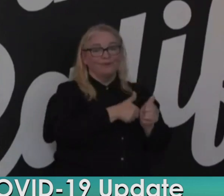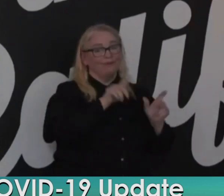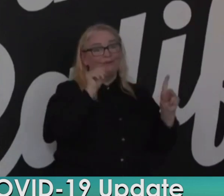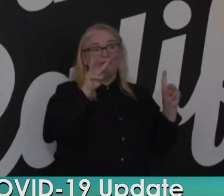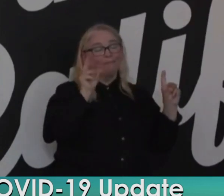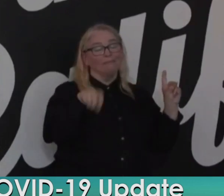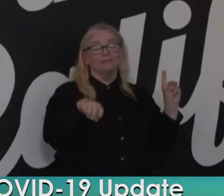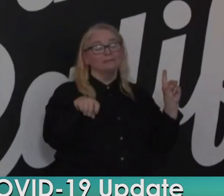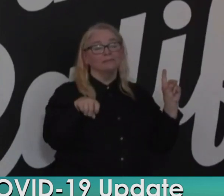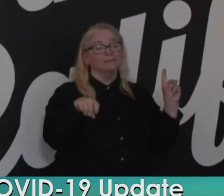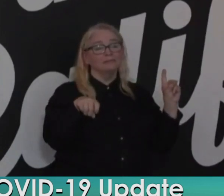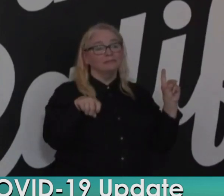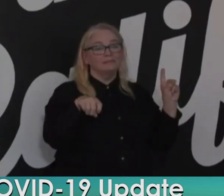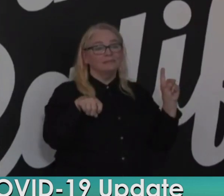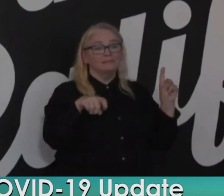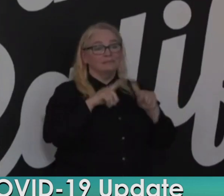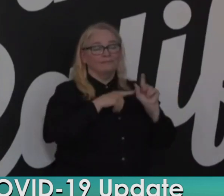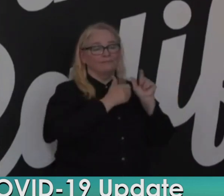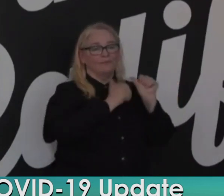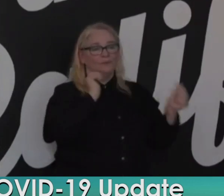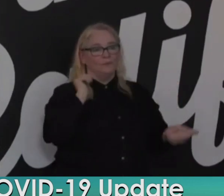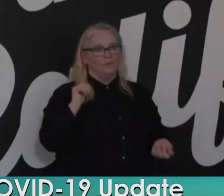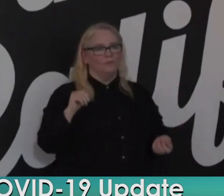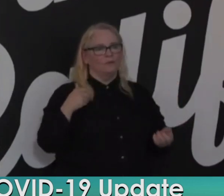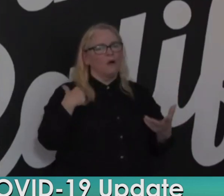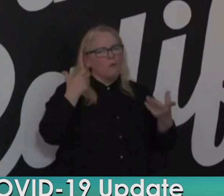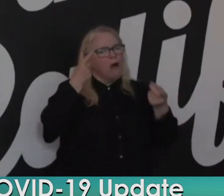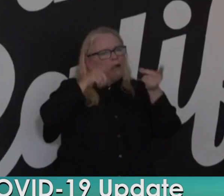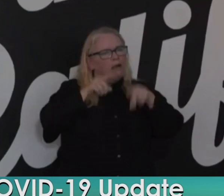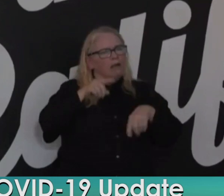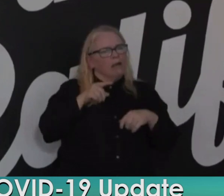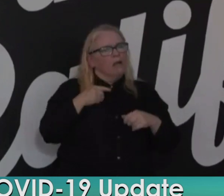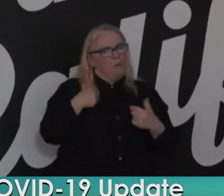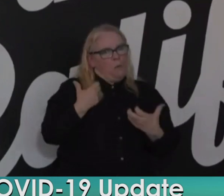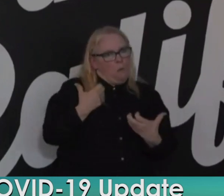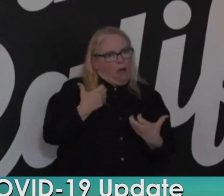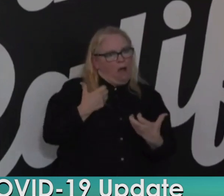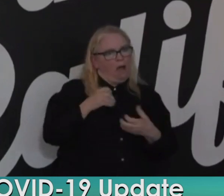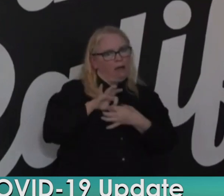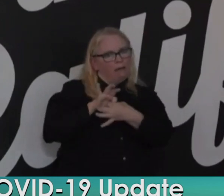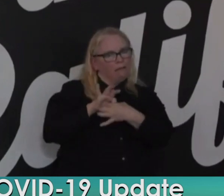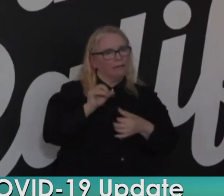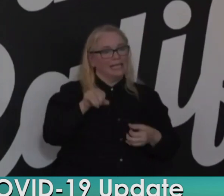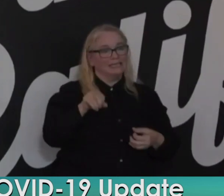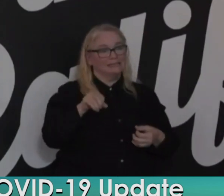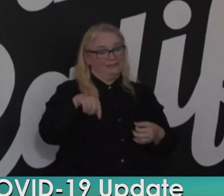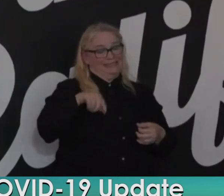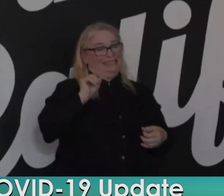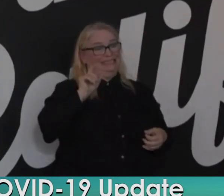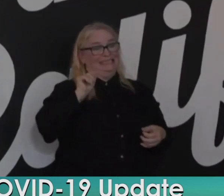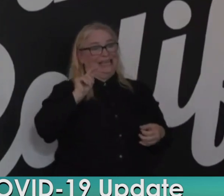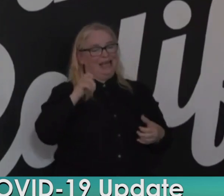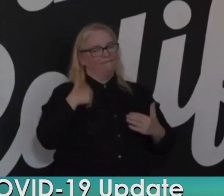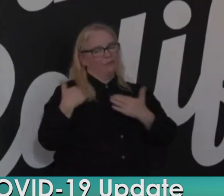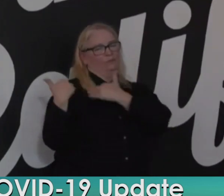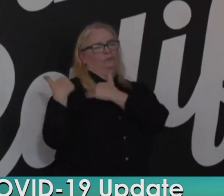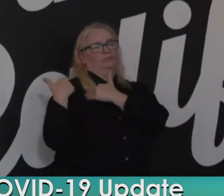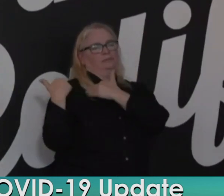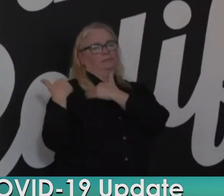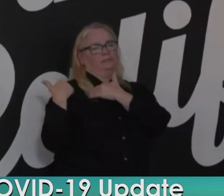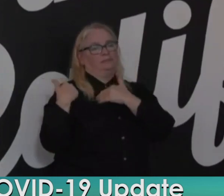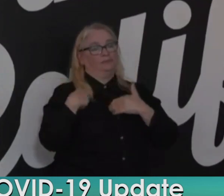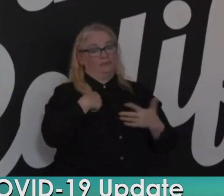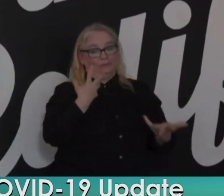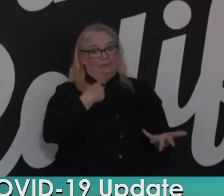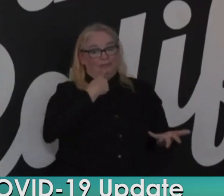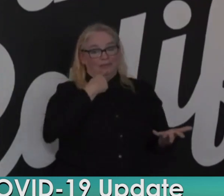to be cooperative and collaborative, but we as a state have a responsibility to do what we said we were going to do. So again, the